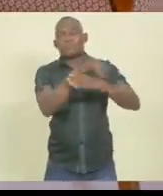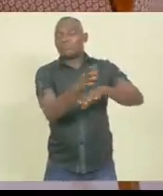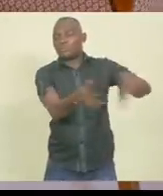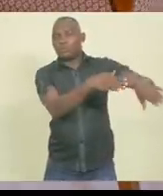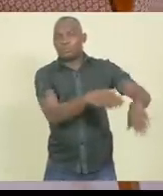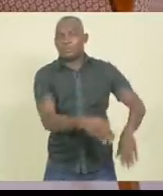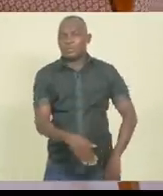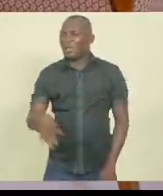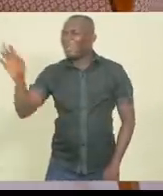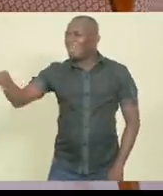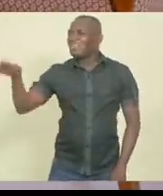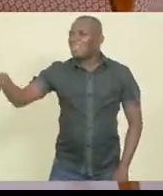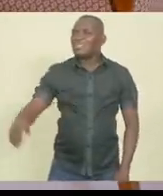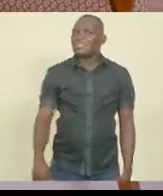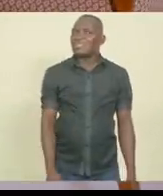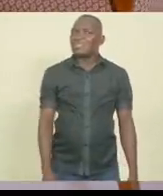Kofi.